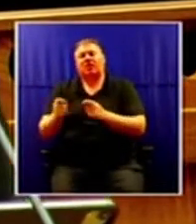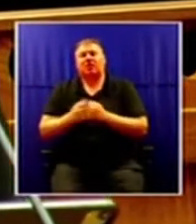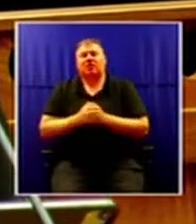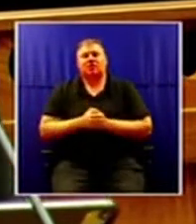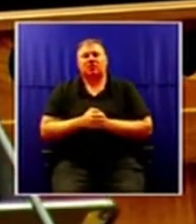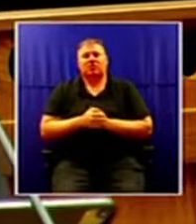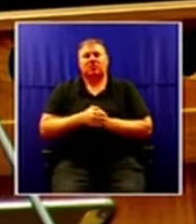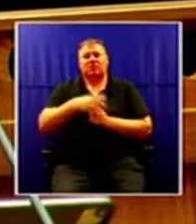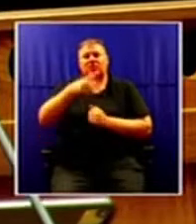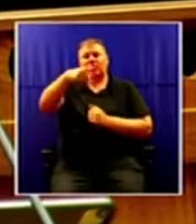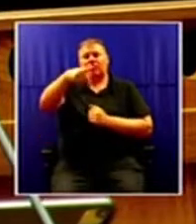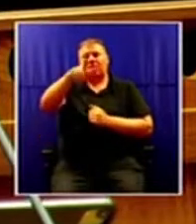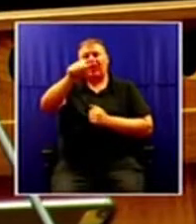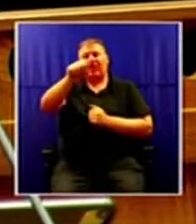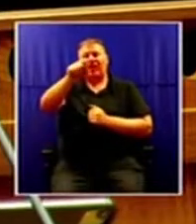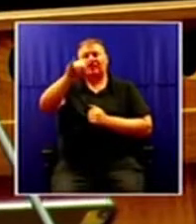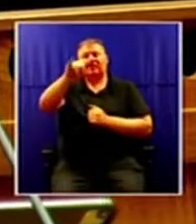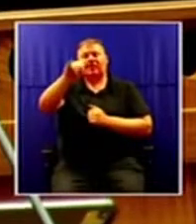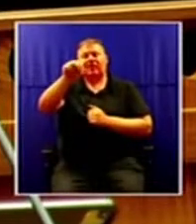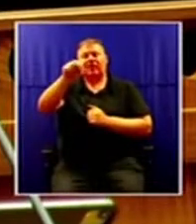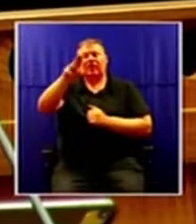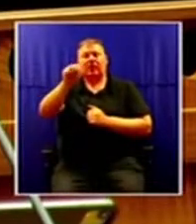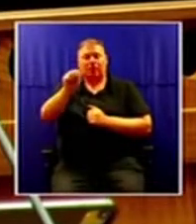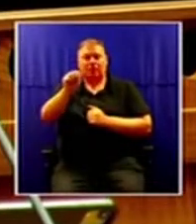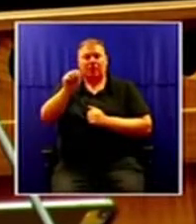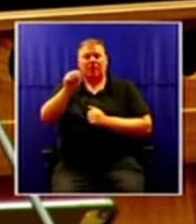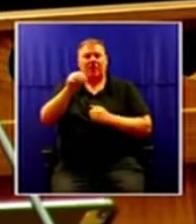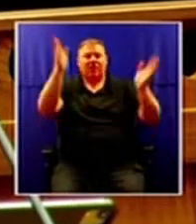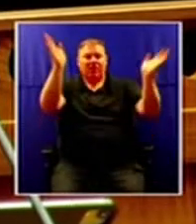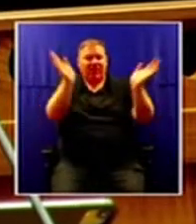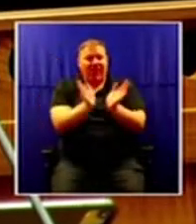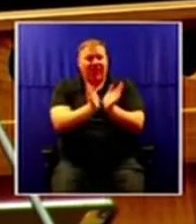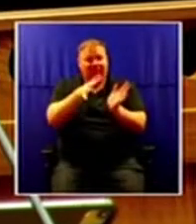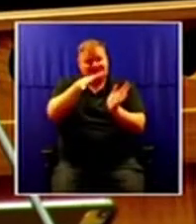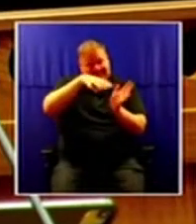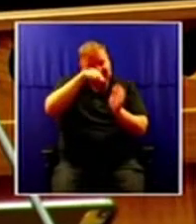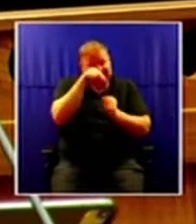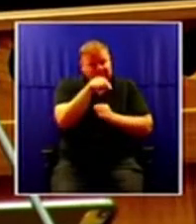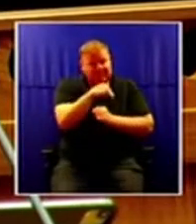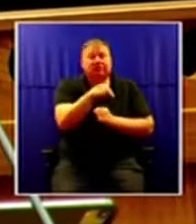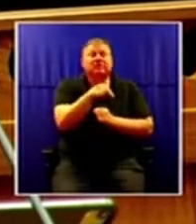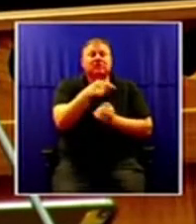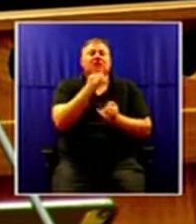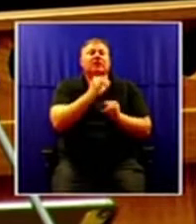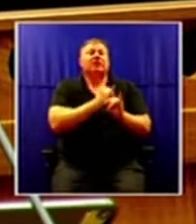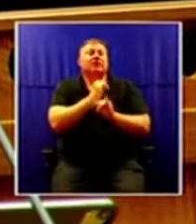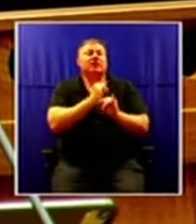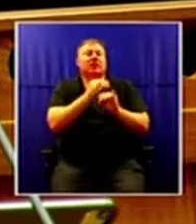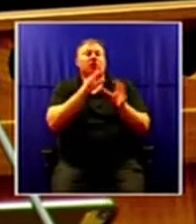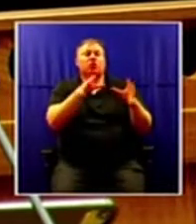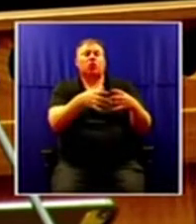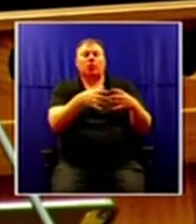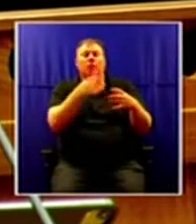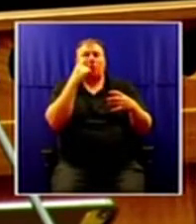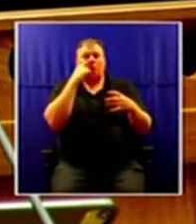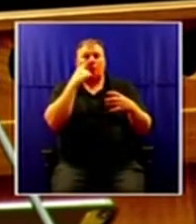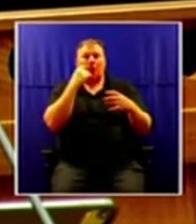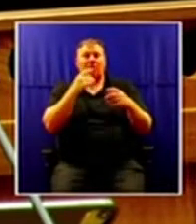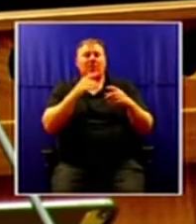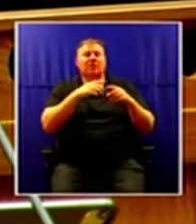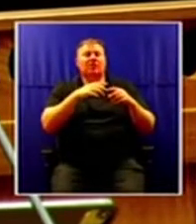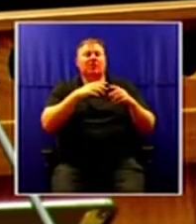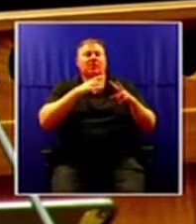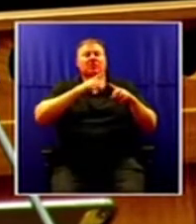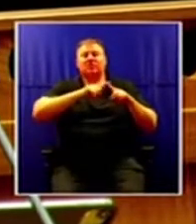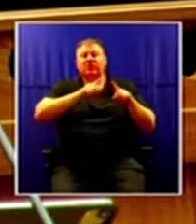Valley as an industrial cluster which brings together various hydrogen applications